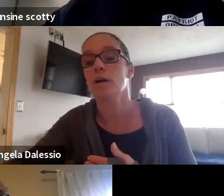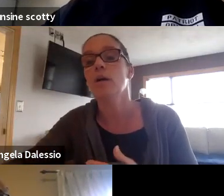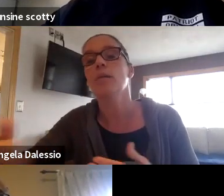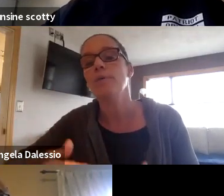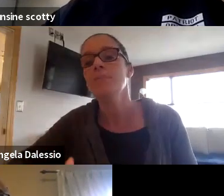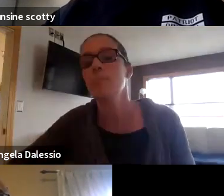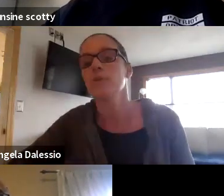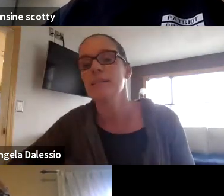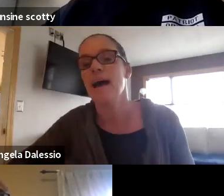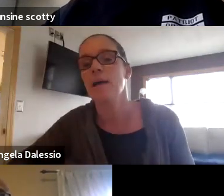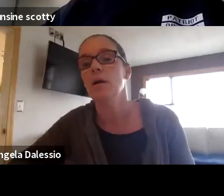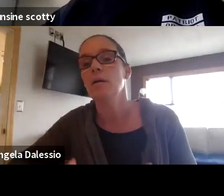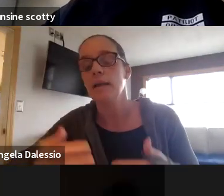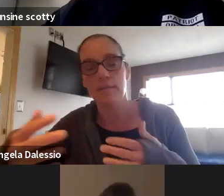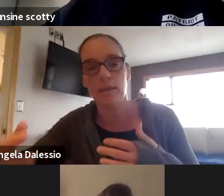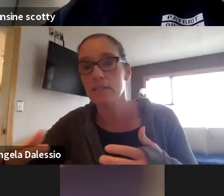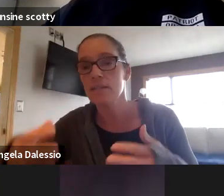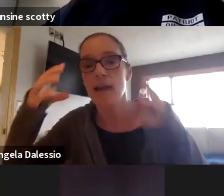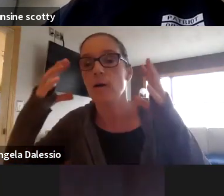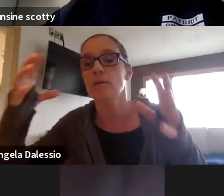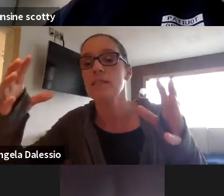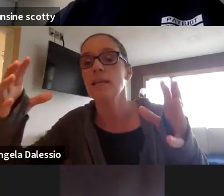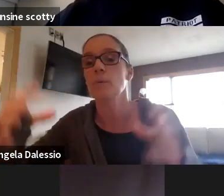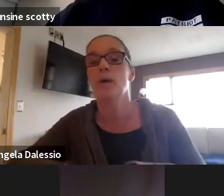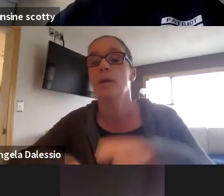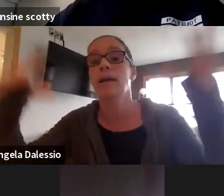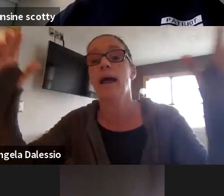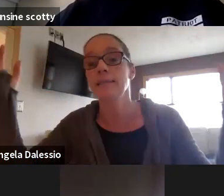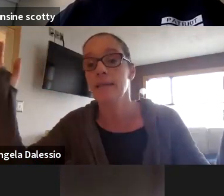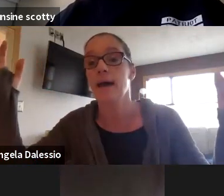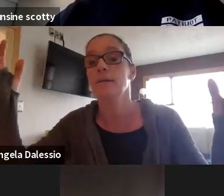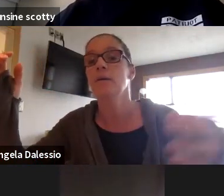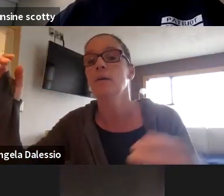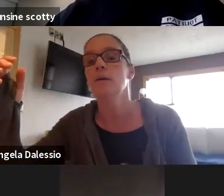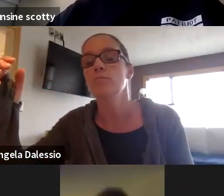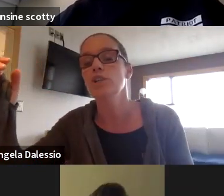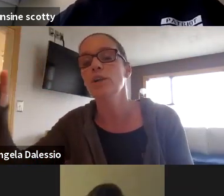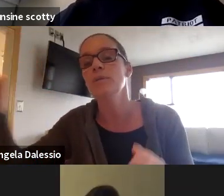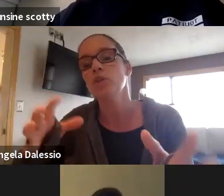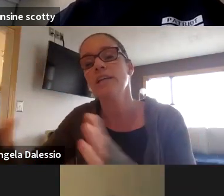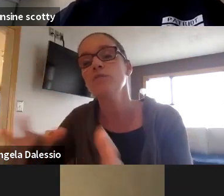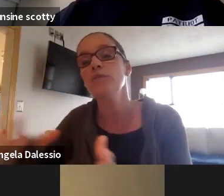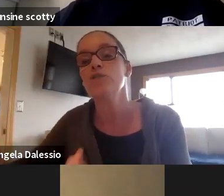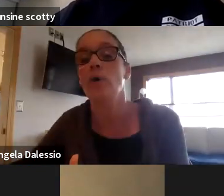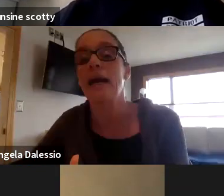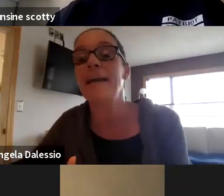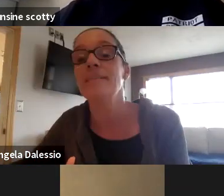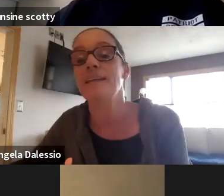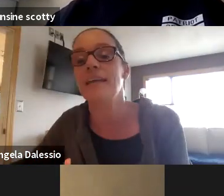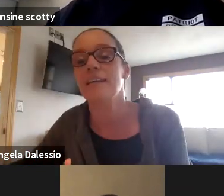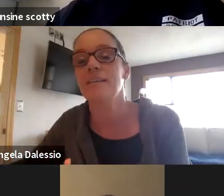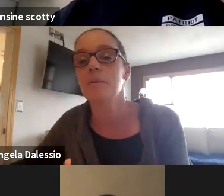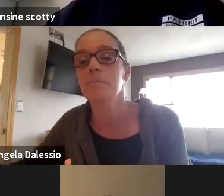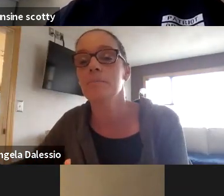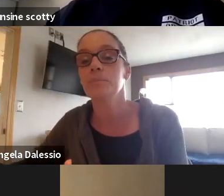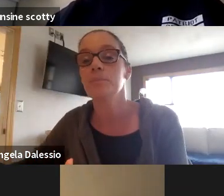similar. Well, I remember a time, and this is how I was thinking about it, and I said, you know what I mean? So it doesn't feel so